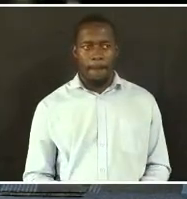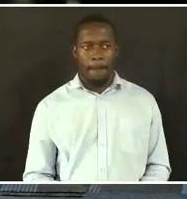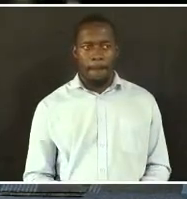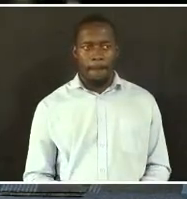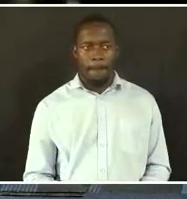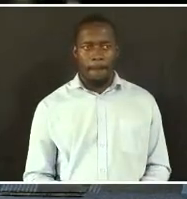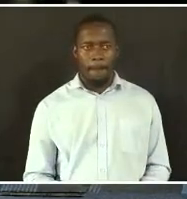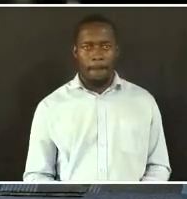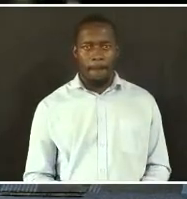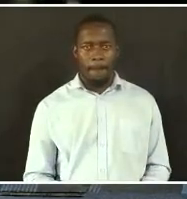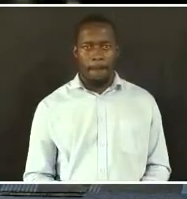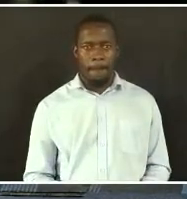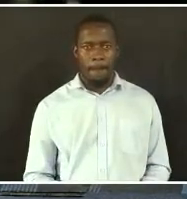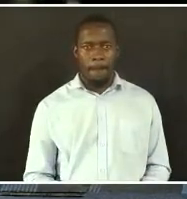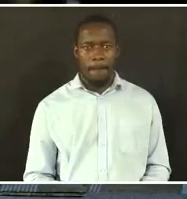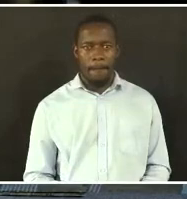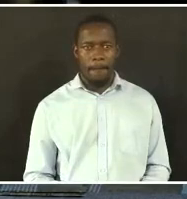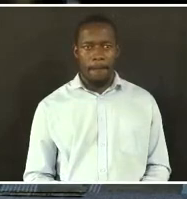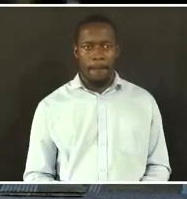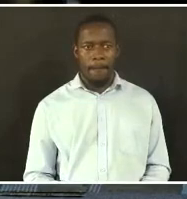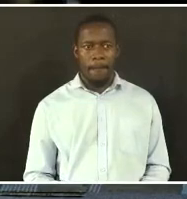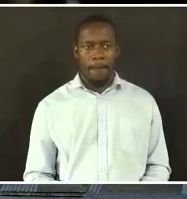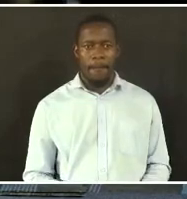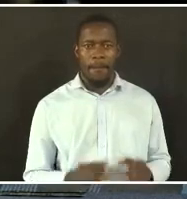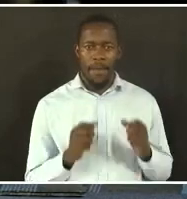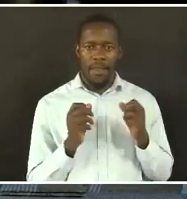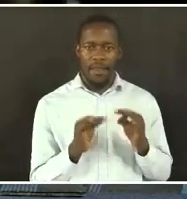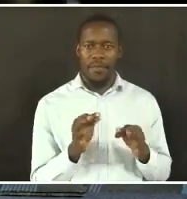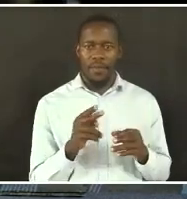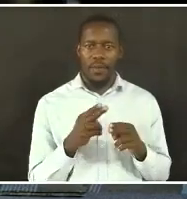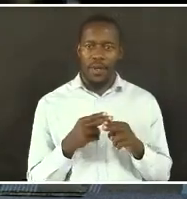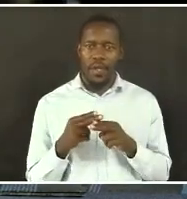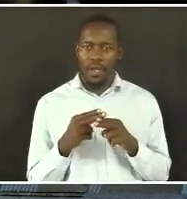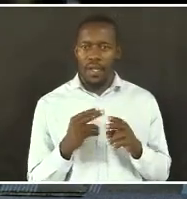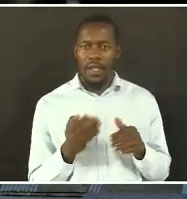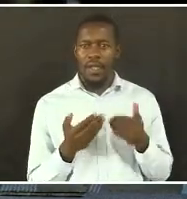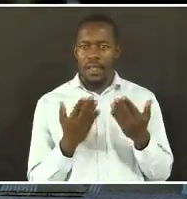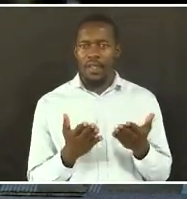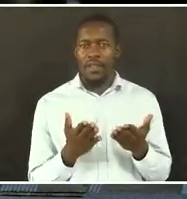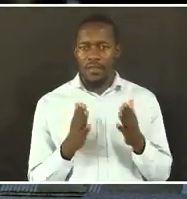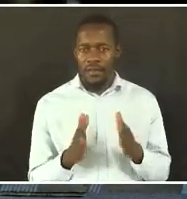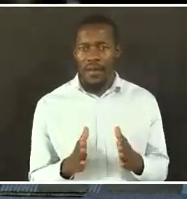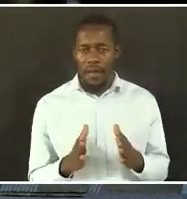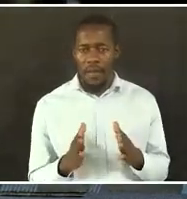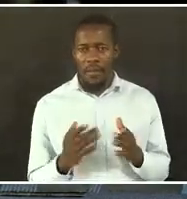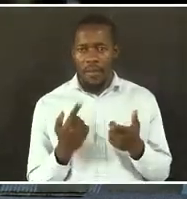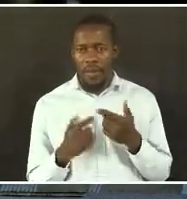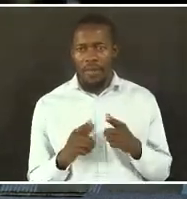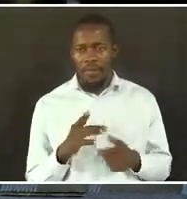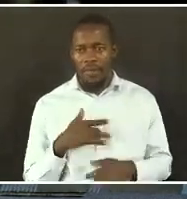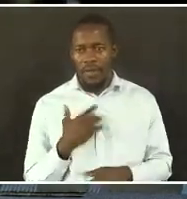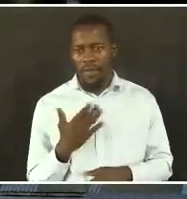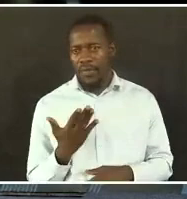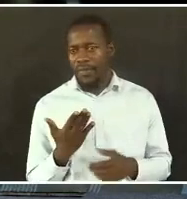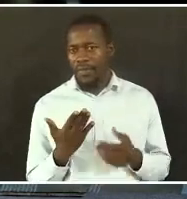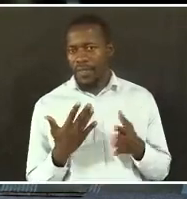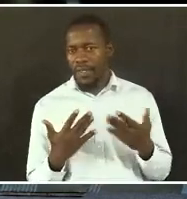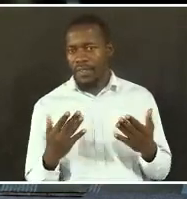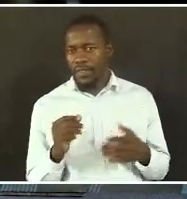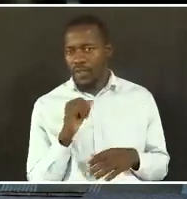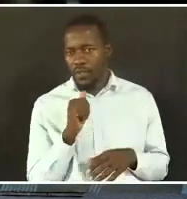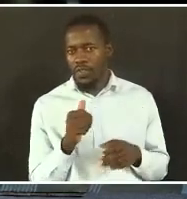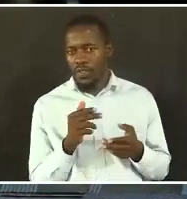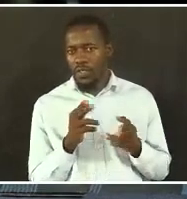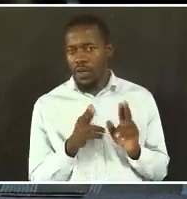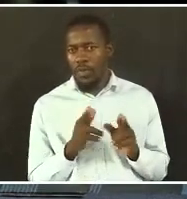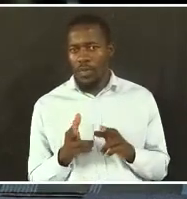and wherever they are, something is not right, and it is within your means to help and advocate for them, do it as a